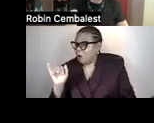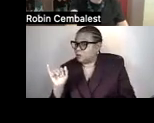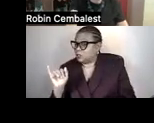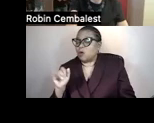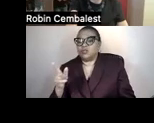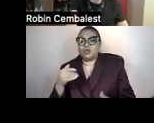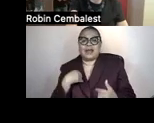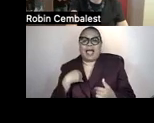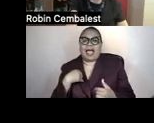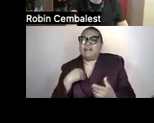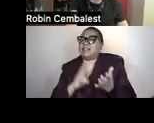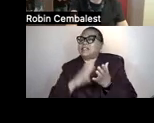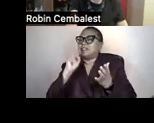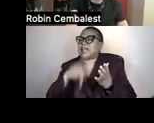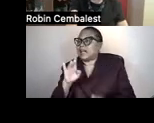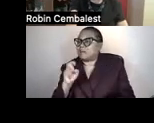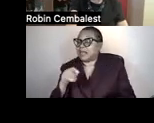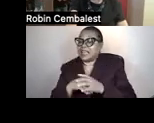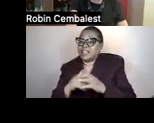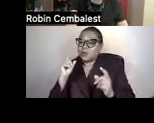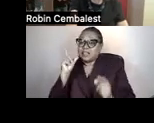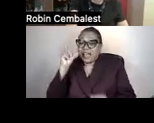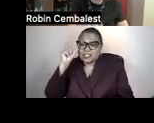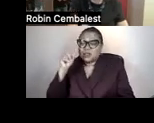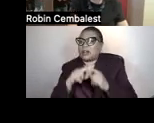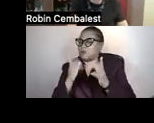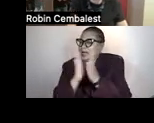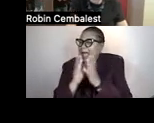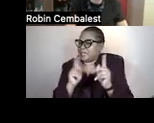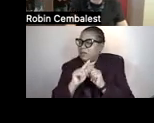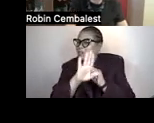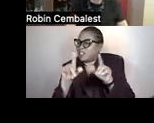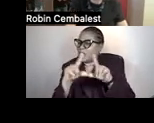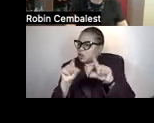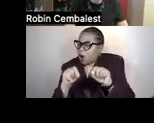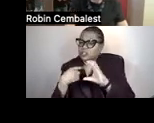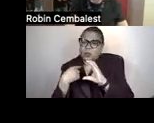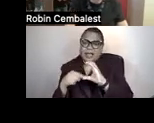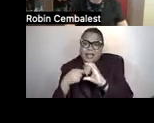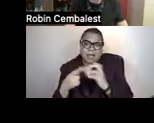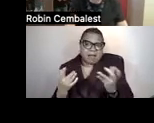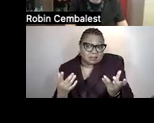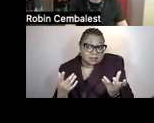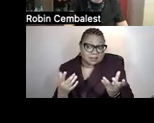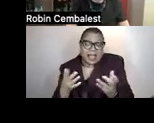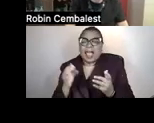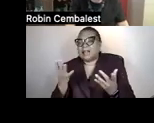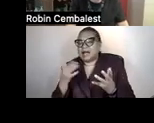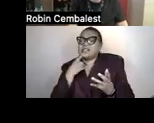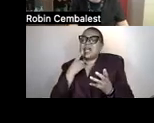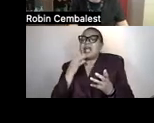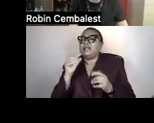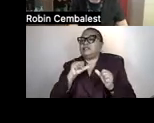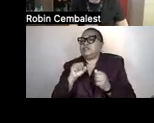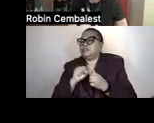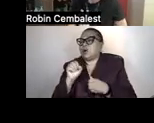you could have a sign-up link in your Instagram, and you can ask people for their cards or emails, and kind of say socially, I'll